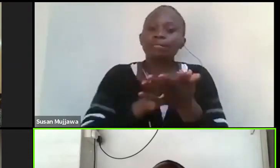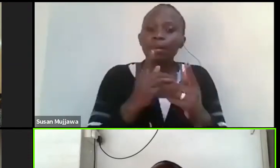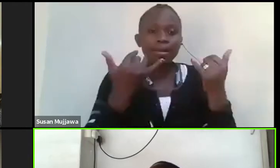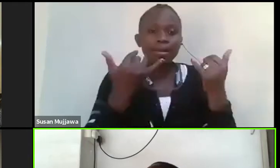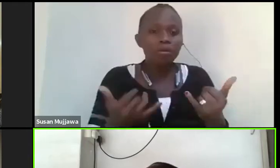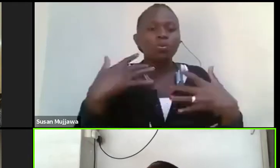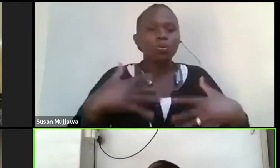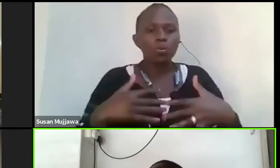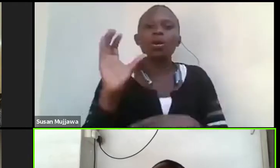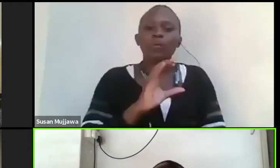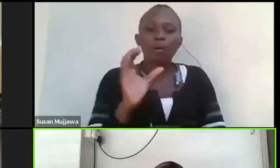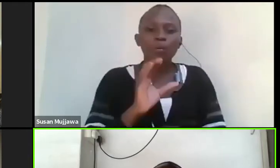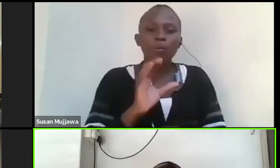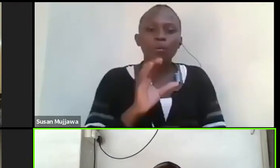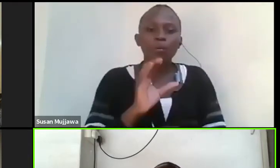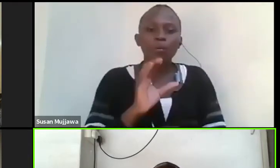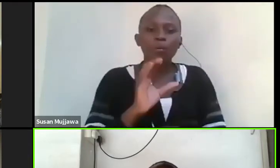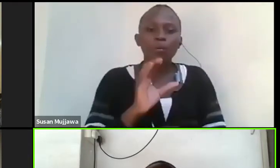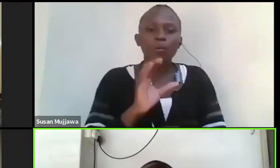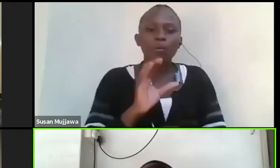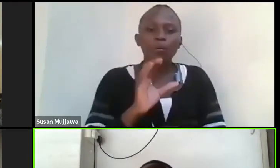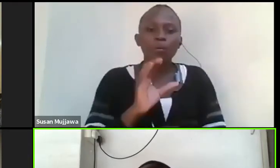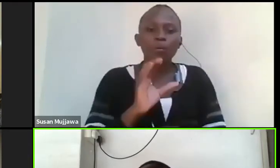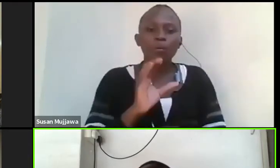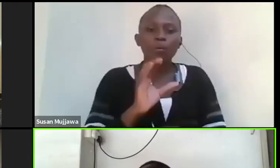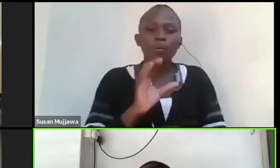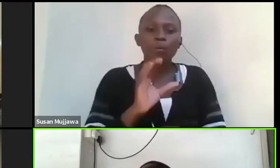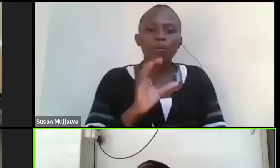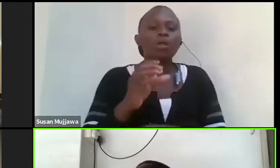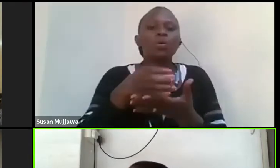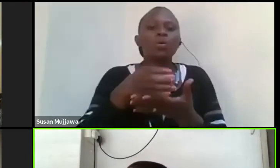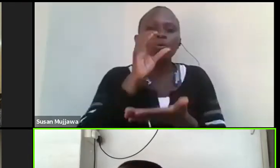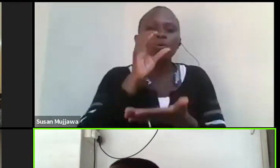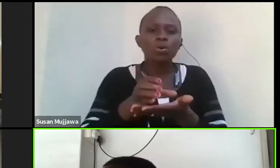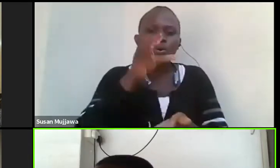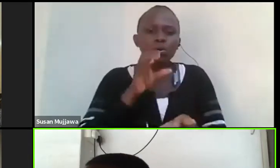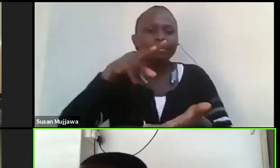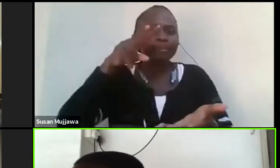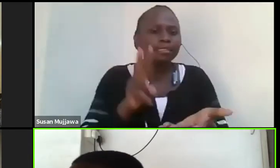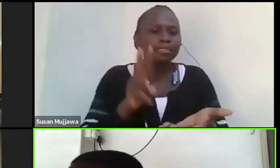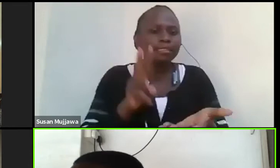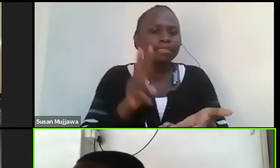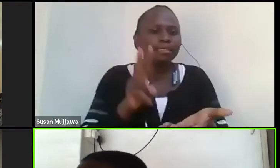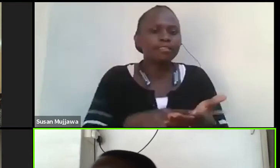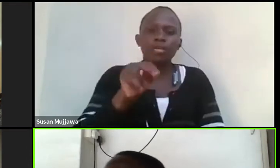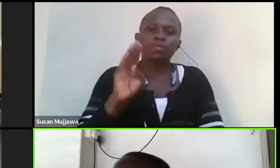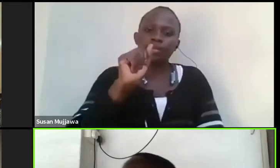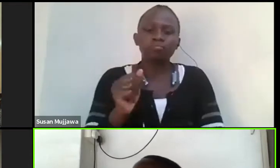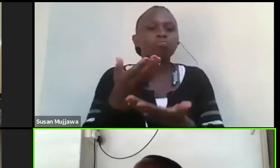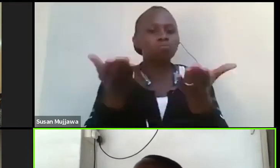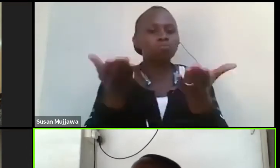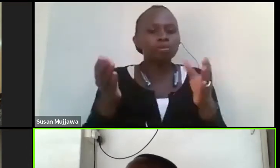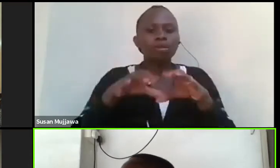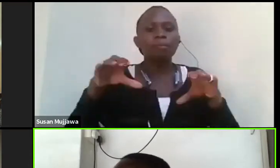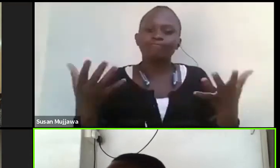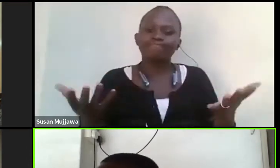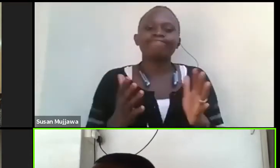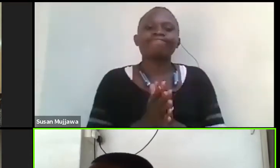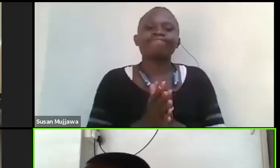that is certified by UNDP, and it is on the market. That is all innovation that came with how can you